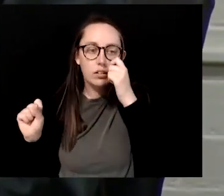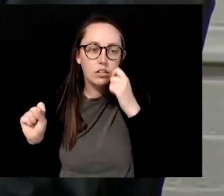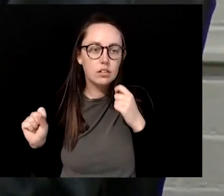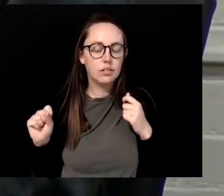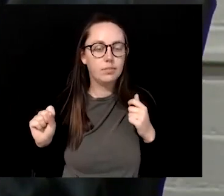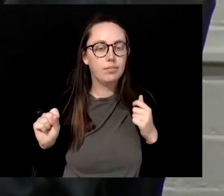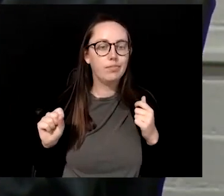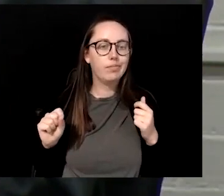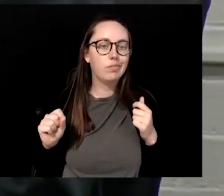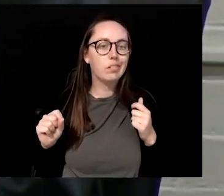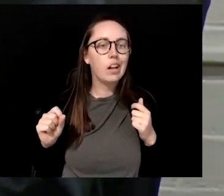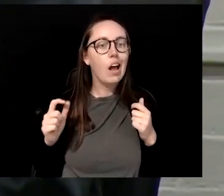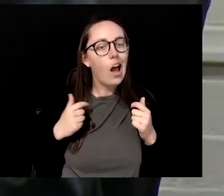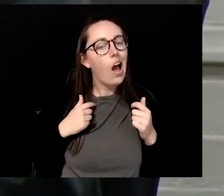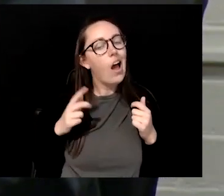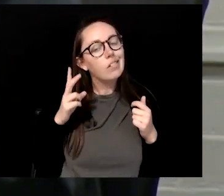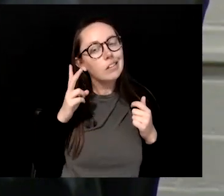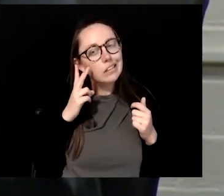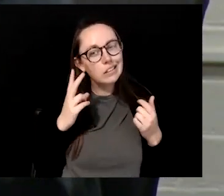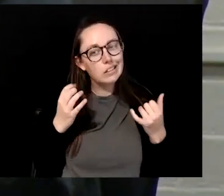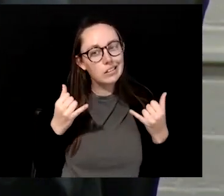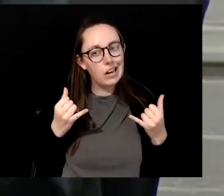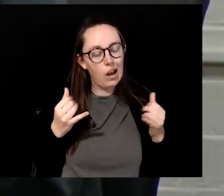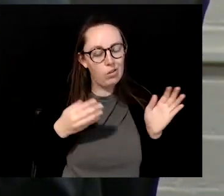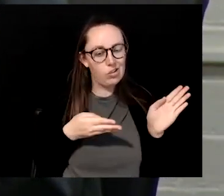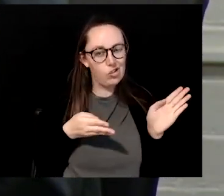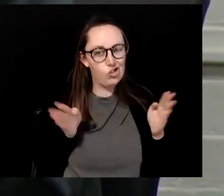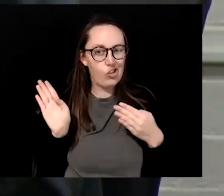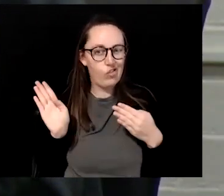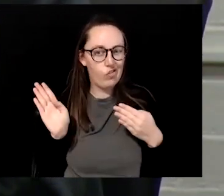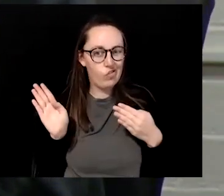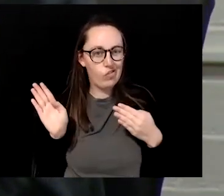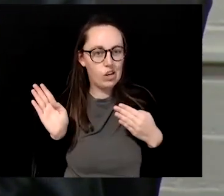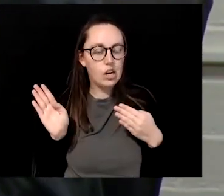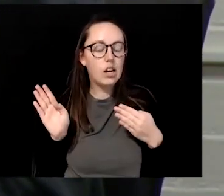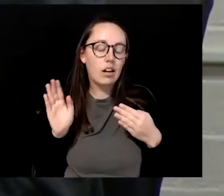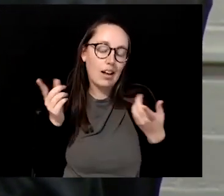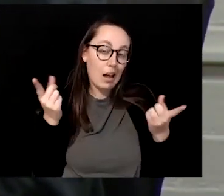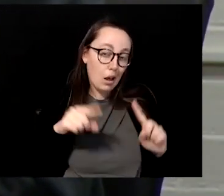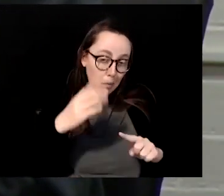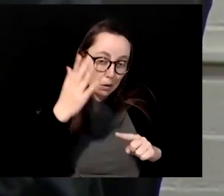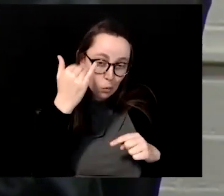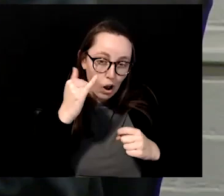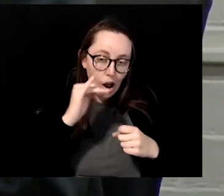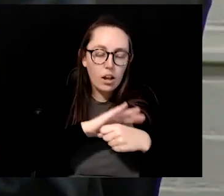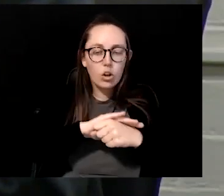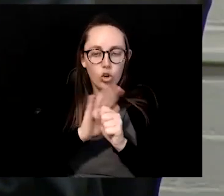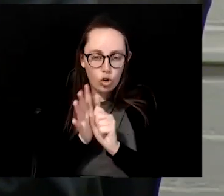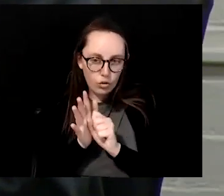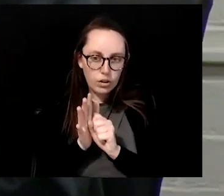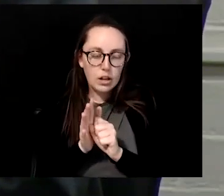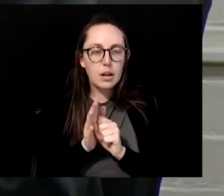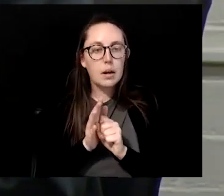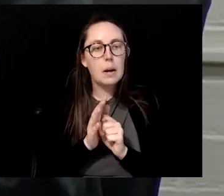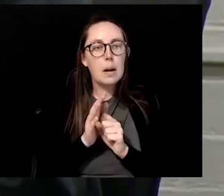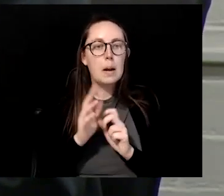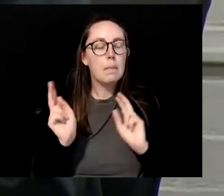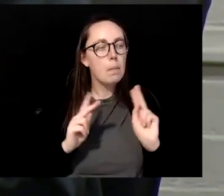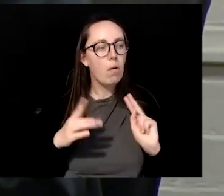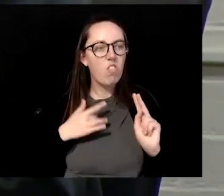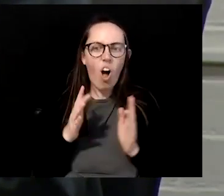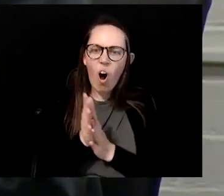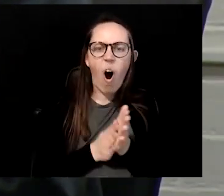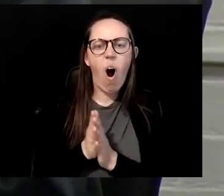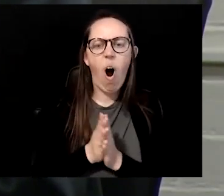has tended to produce a preference for performative activism over experience and expertise in that rush for change